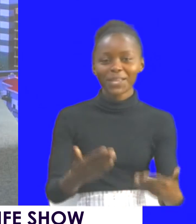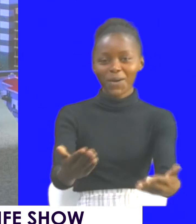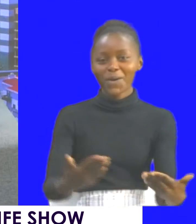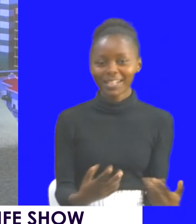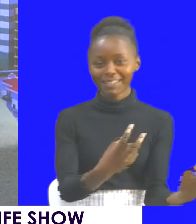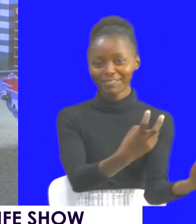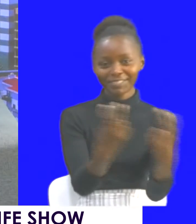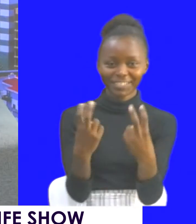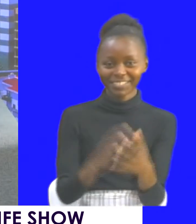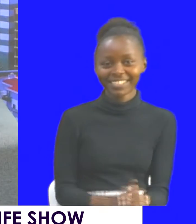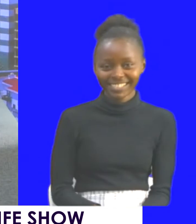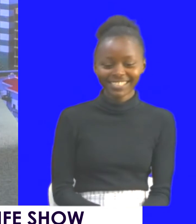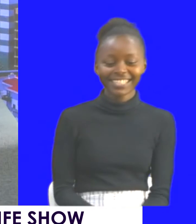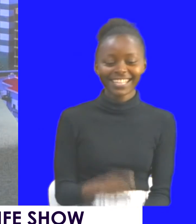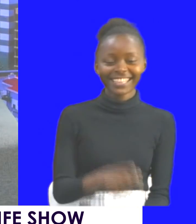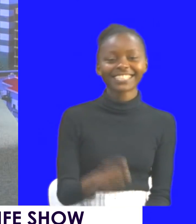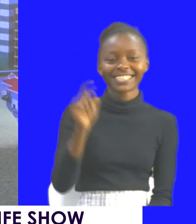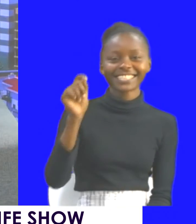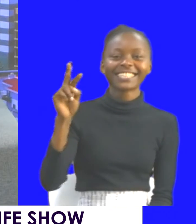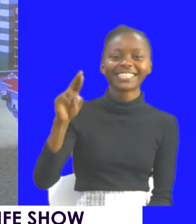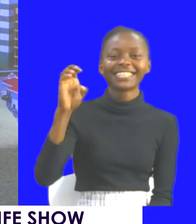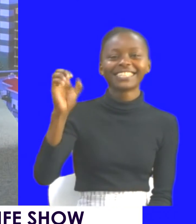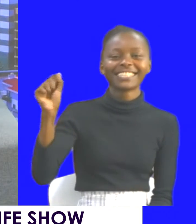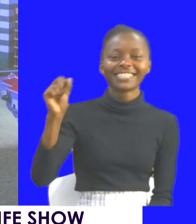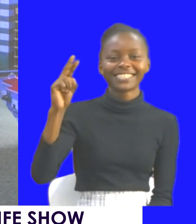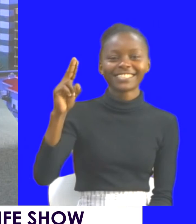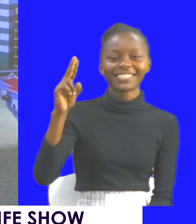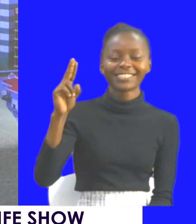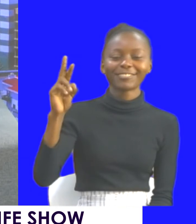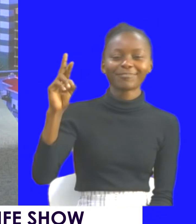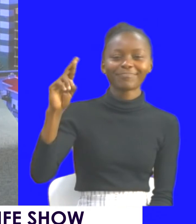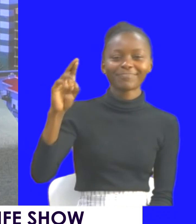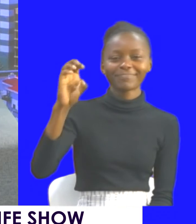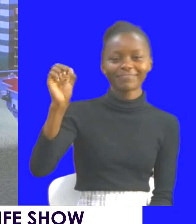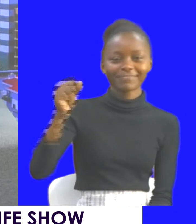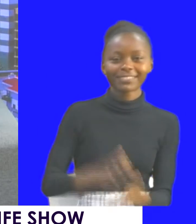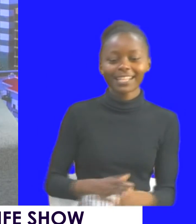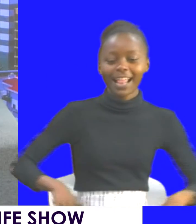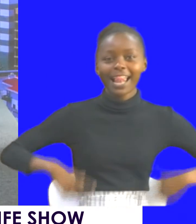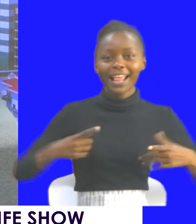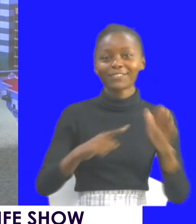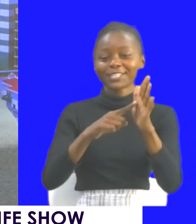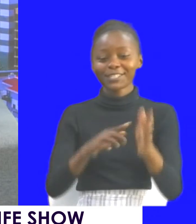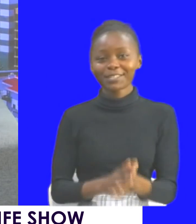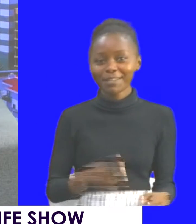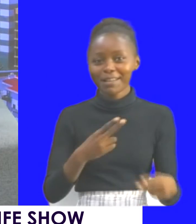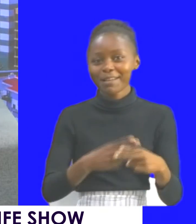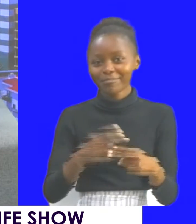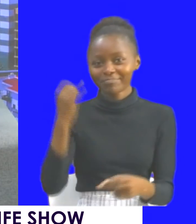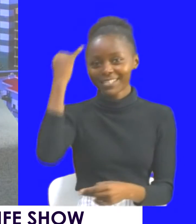viewers, welcome. This is the Treasures of Life show. And my name is JONA